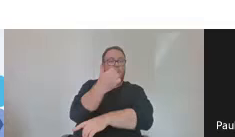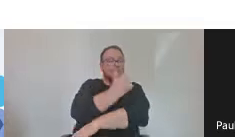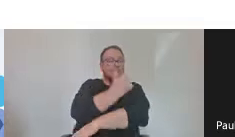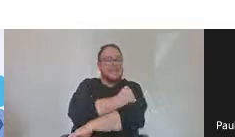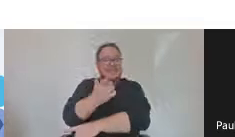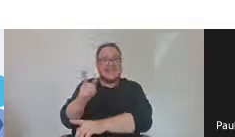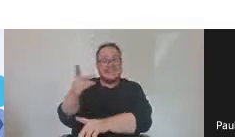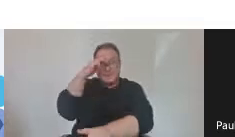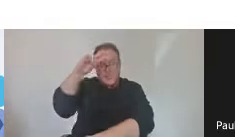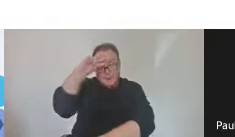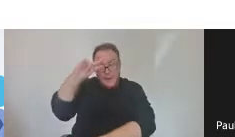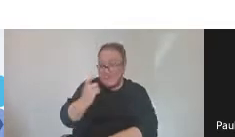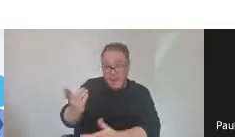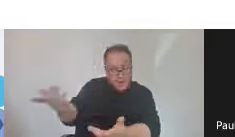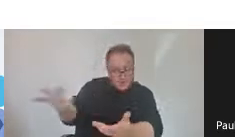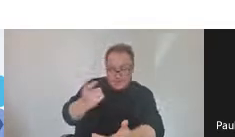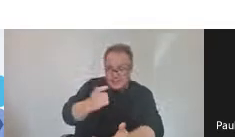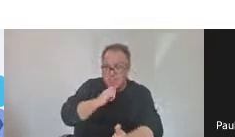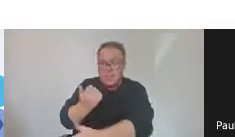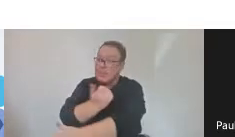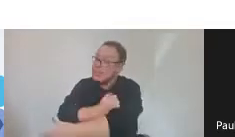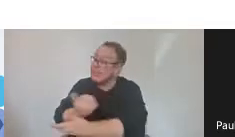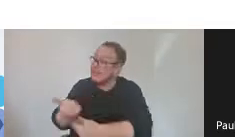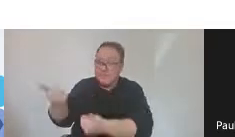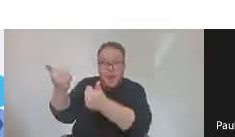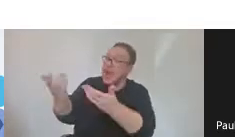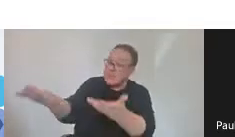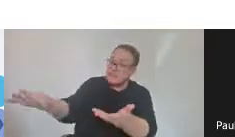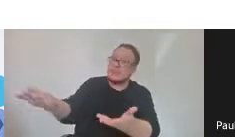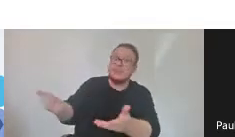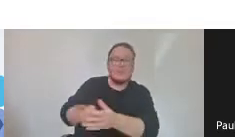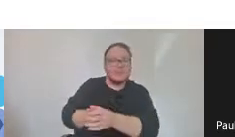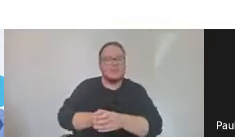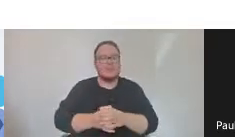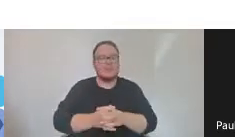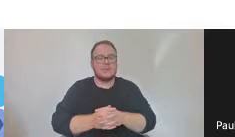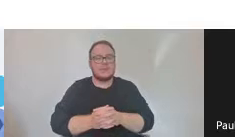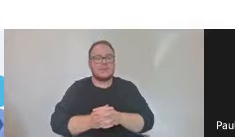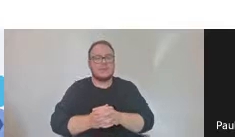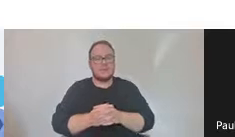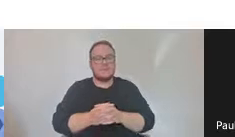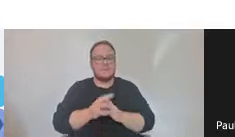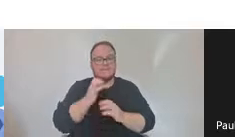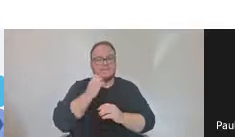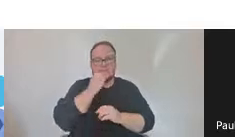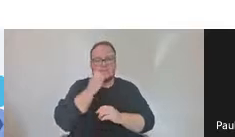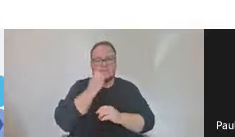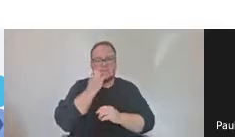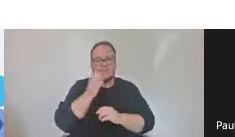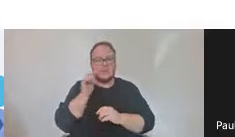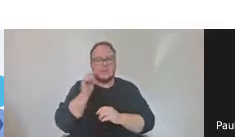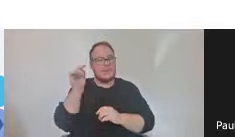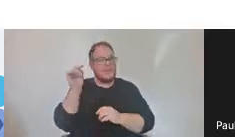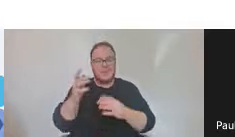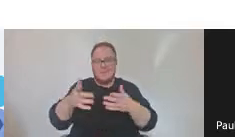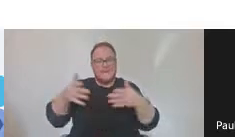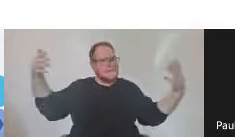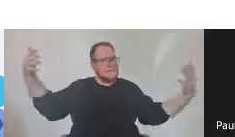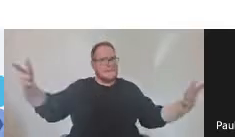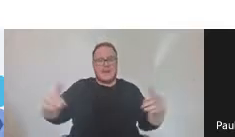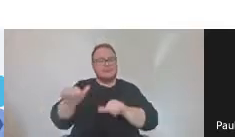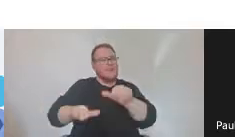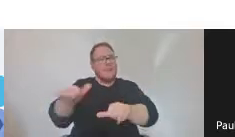this point. So a really big program, probably the biggest thing I've been involved with in my medical career, a really